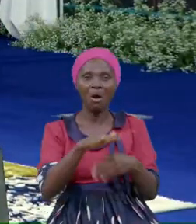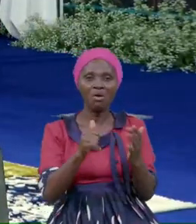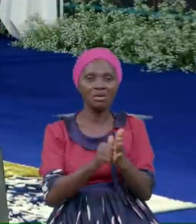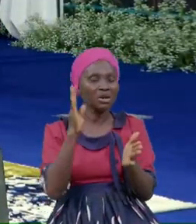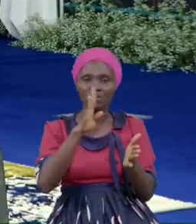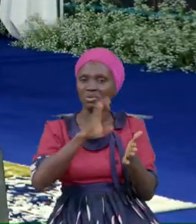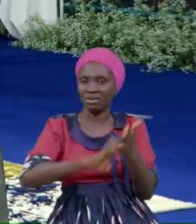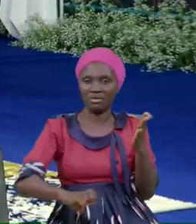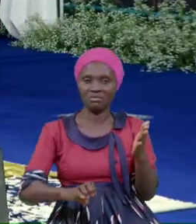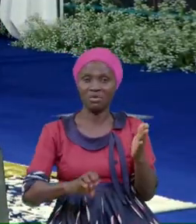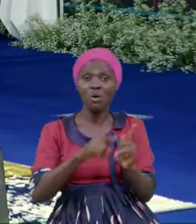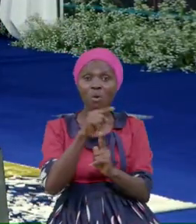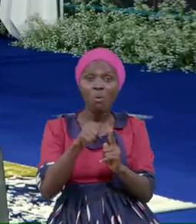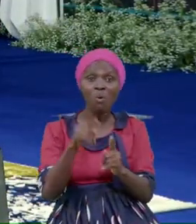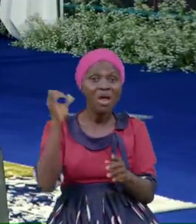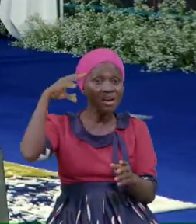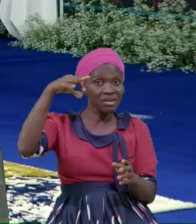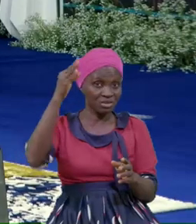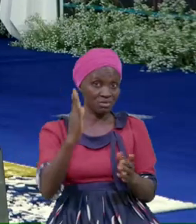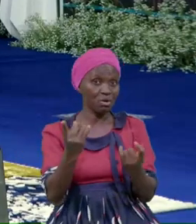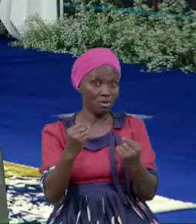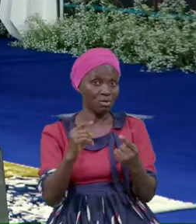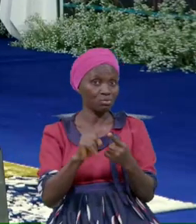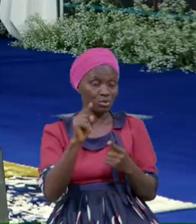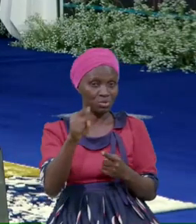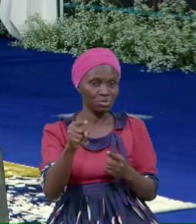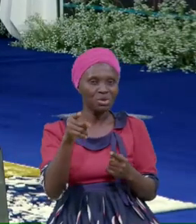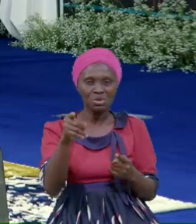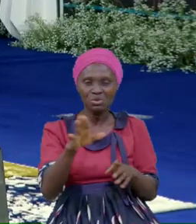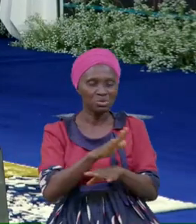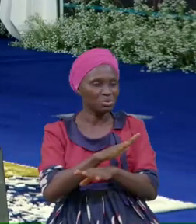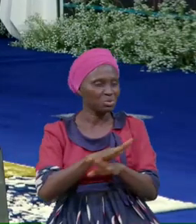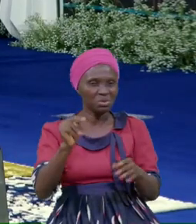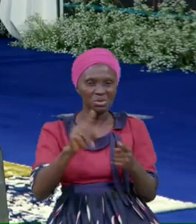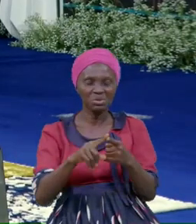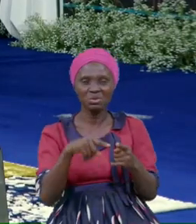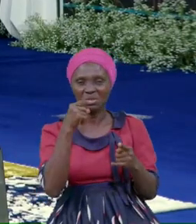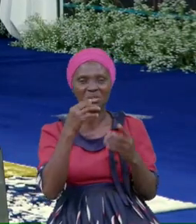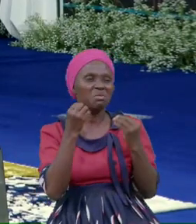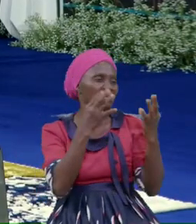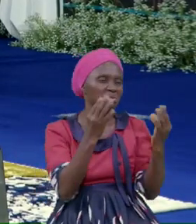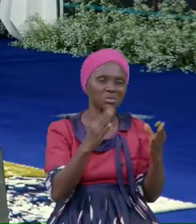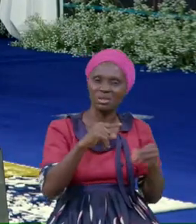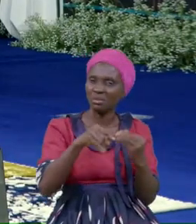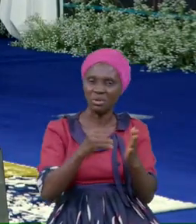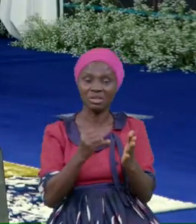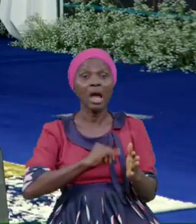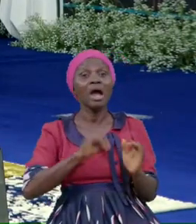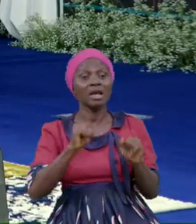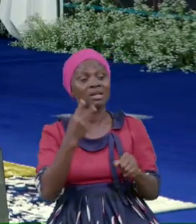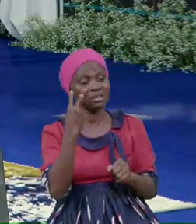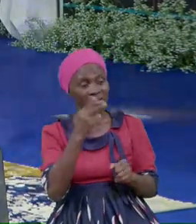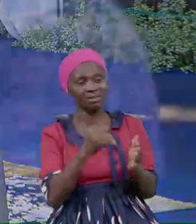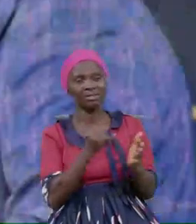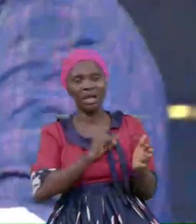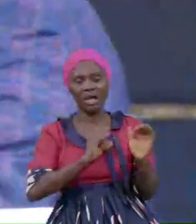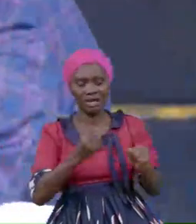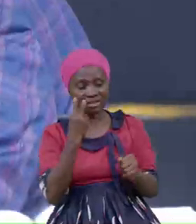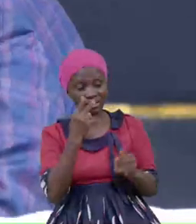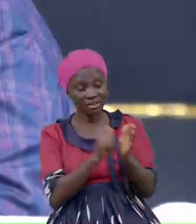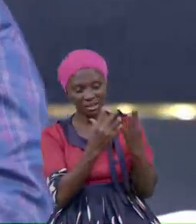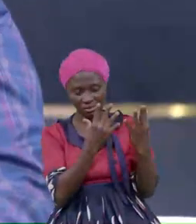to you, you'll not have to say much and tell me much. I can see it. And I can see that gentleness is